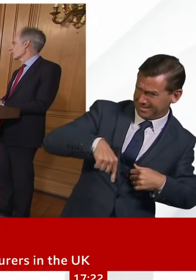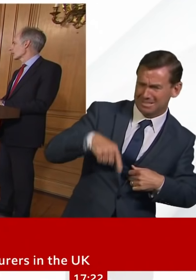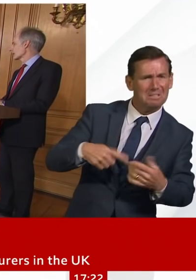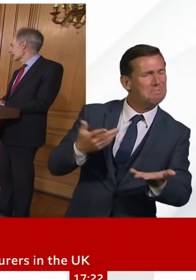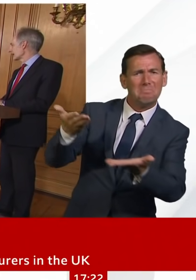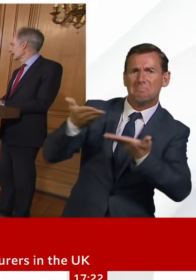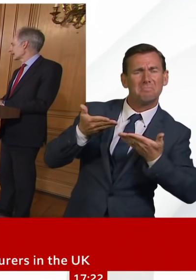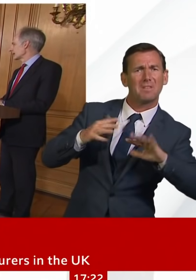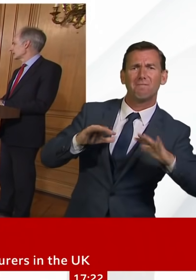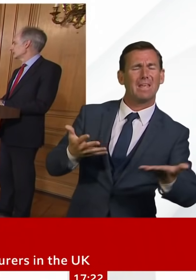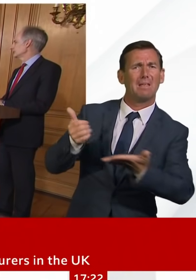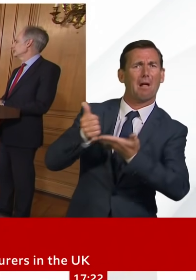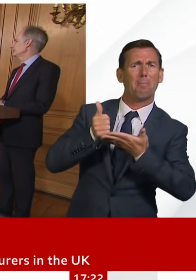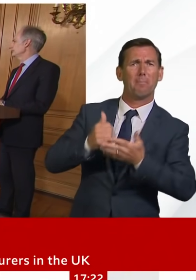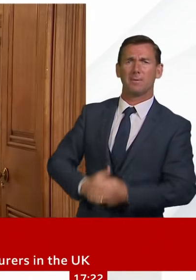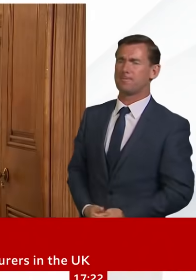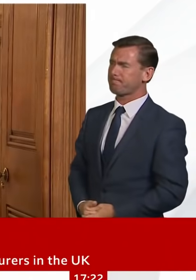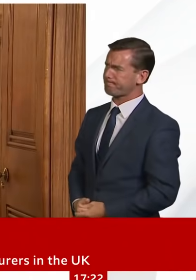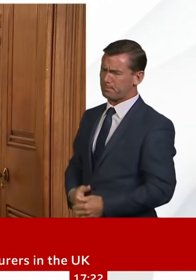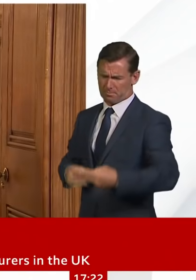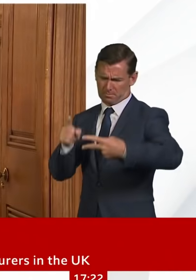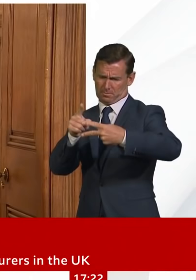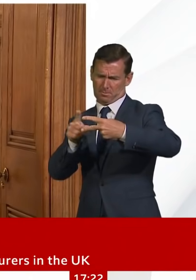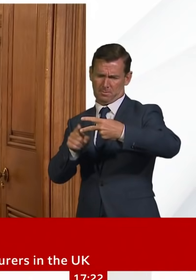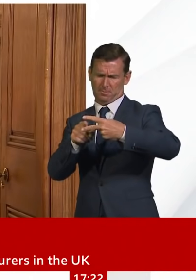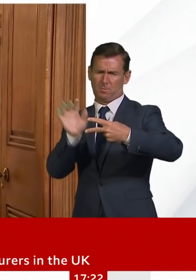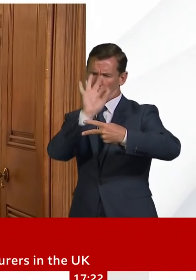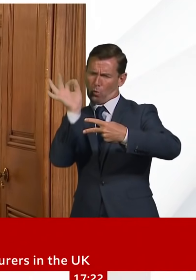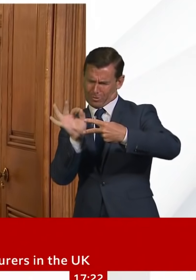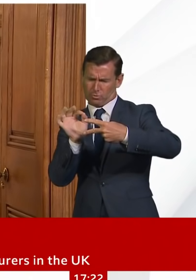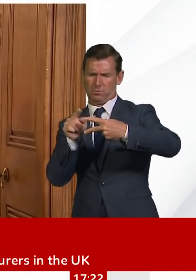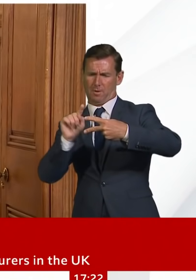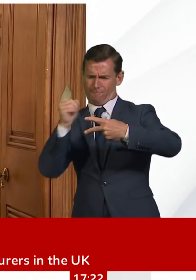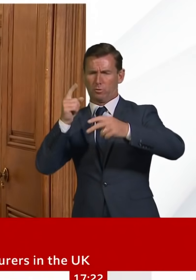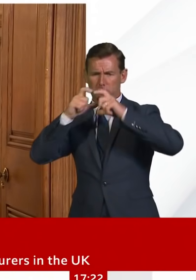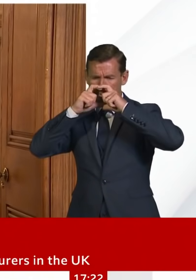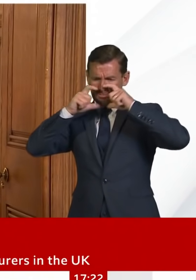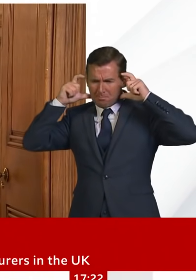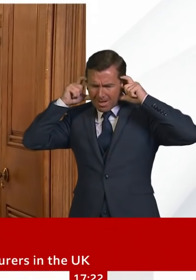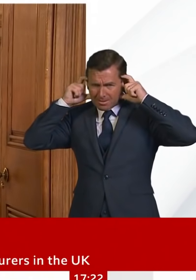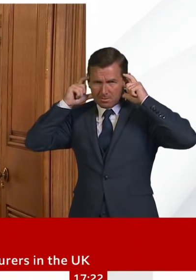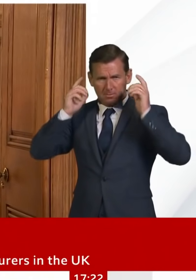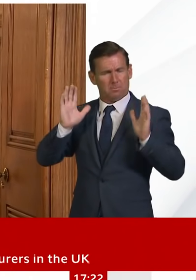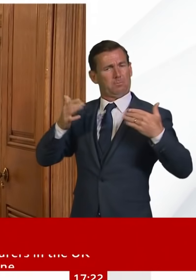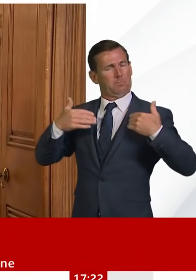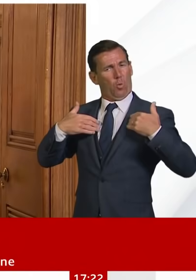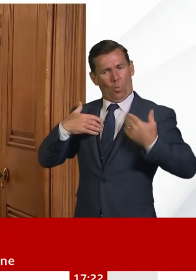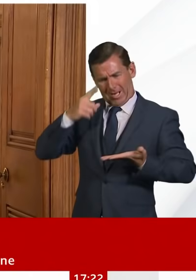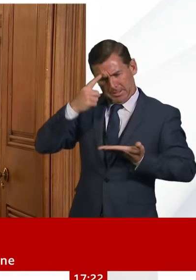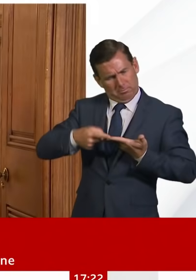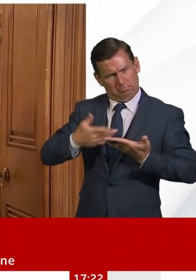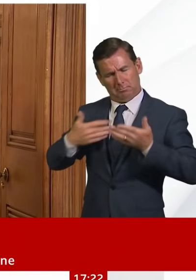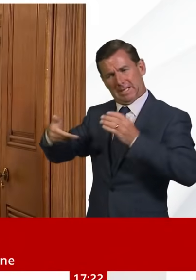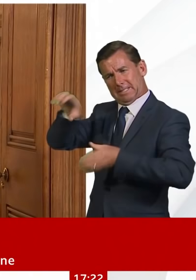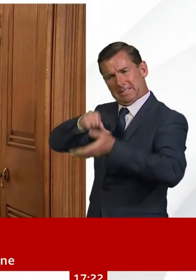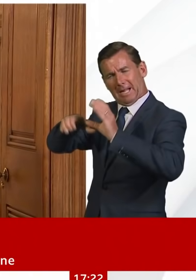on both points, on the use of face masks, we are advised by the science, and we've been